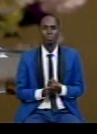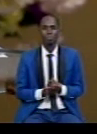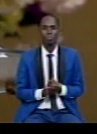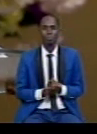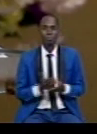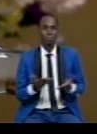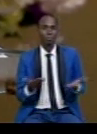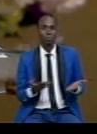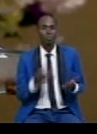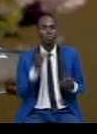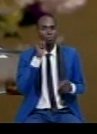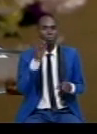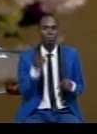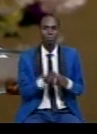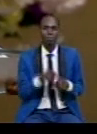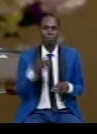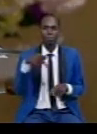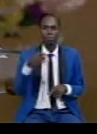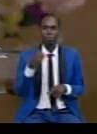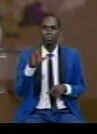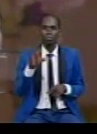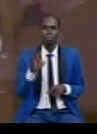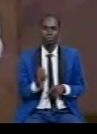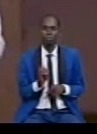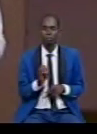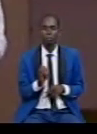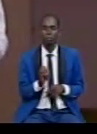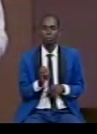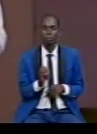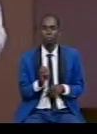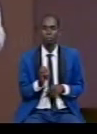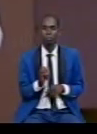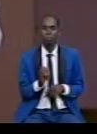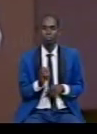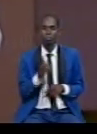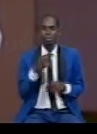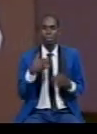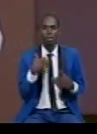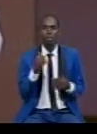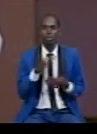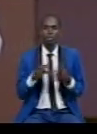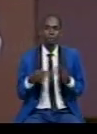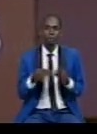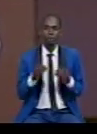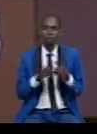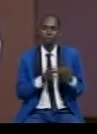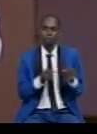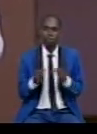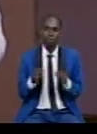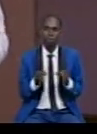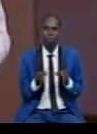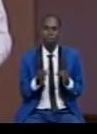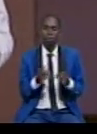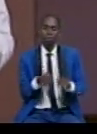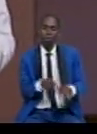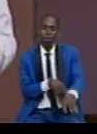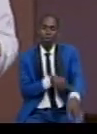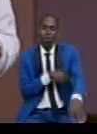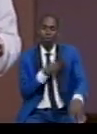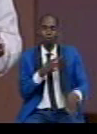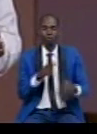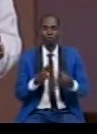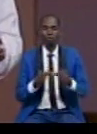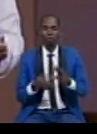Sister Peace Odafe. She has a story to tell, a very long story to